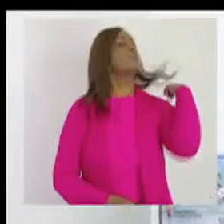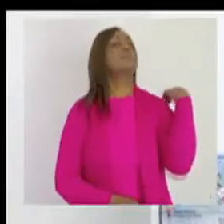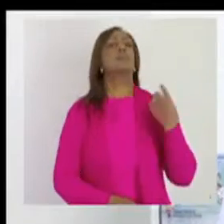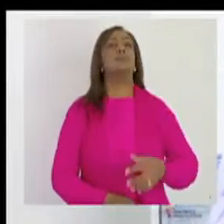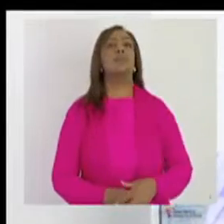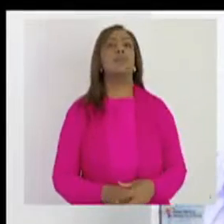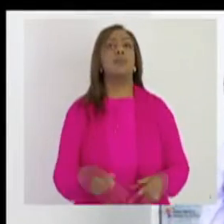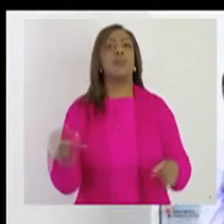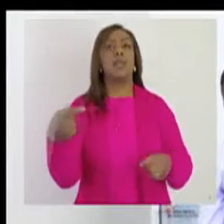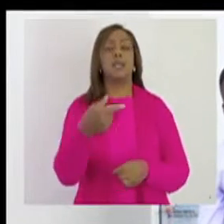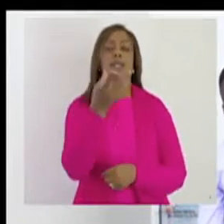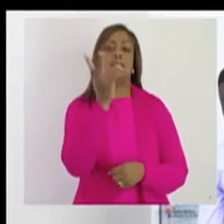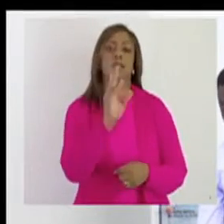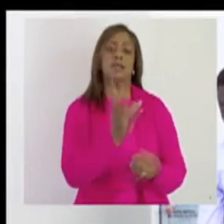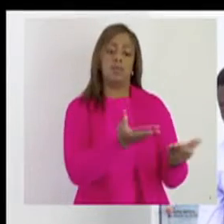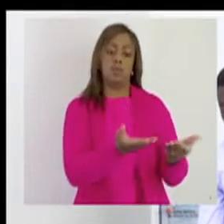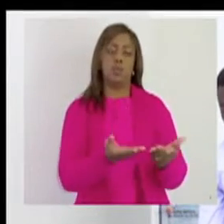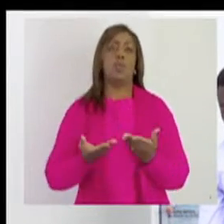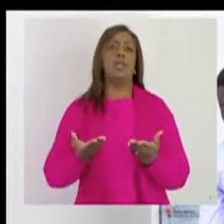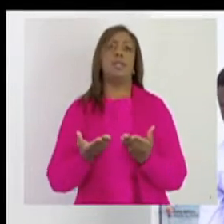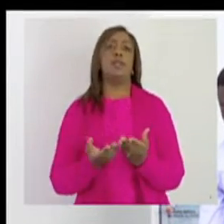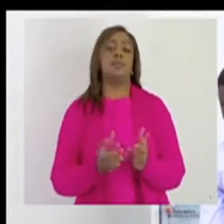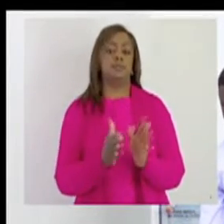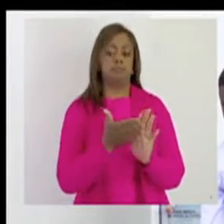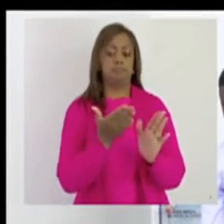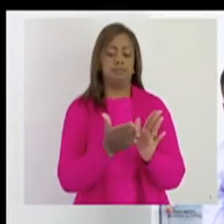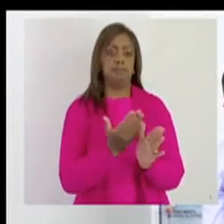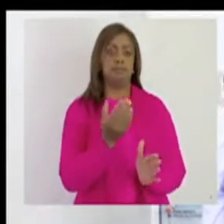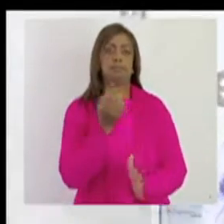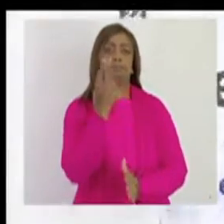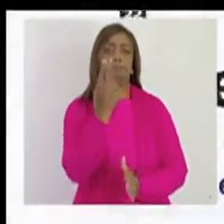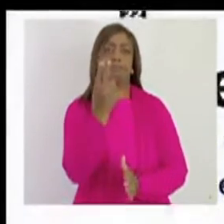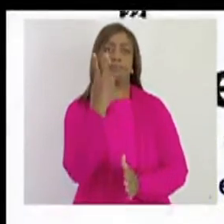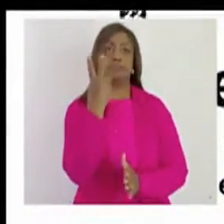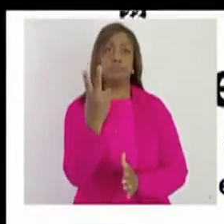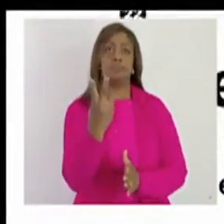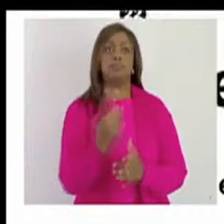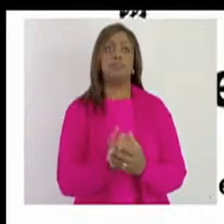Okay, grade 7 learners, let's all turn to page 22.